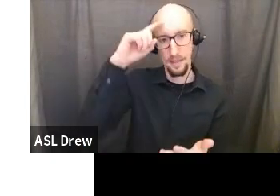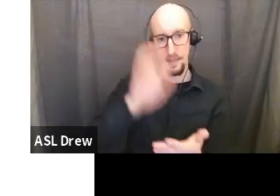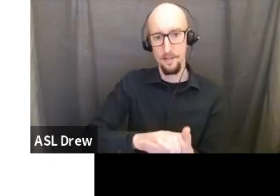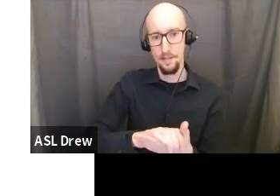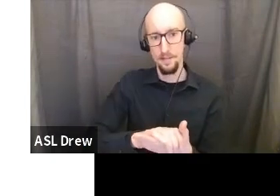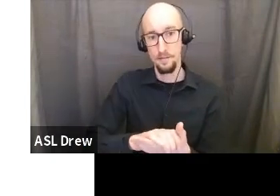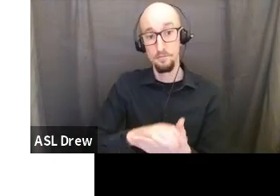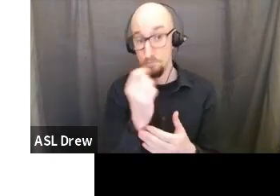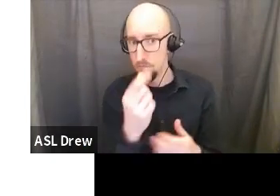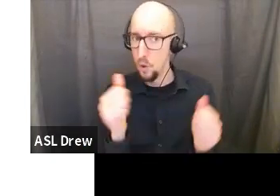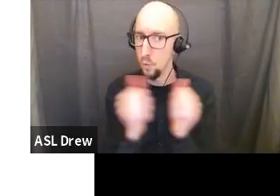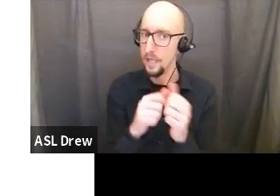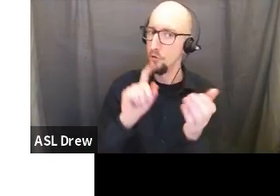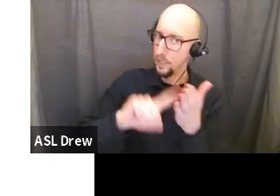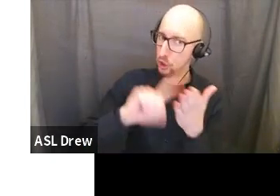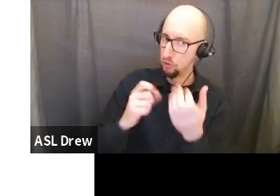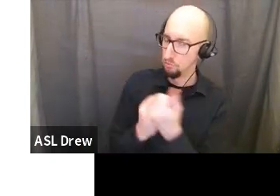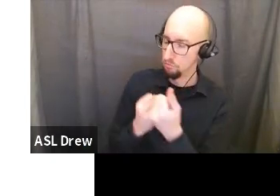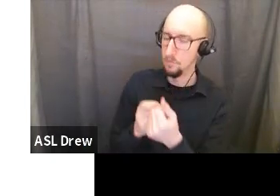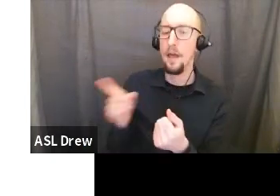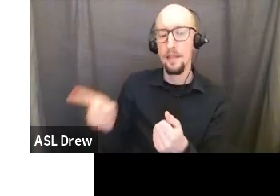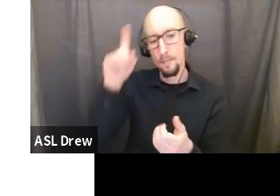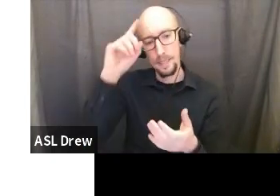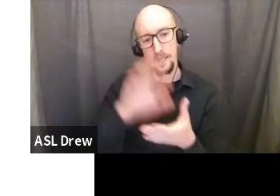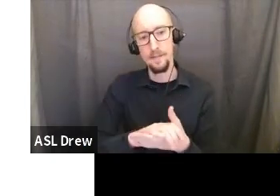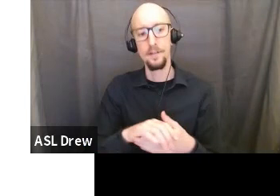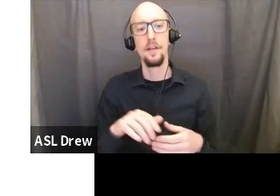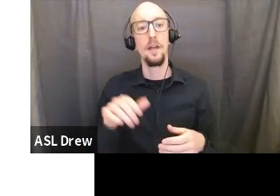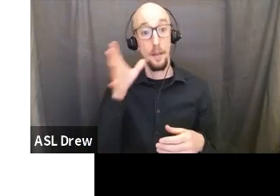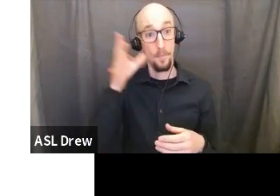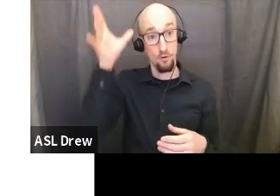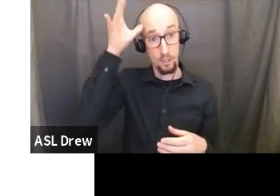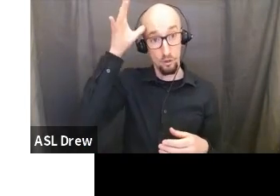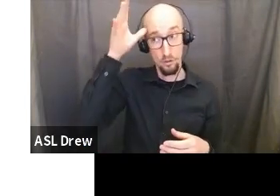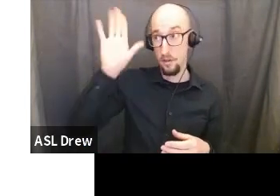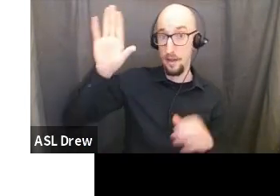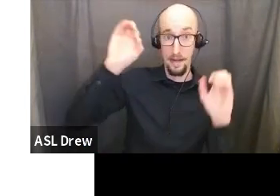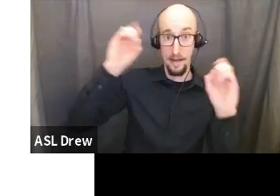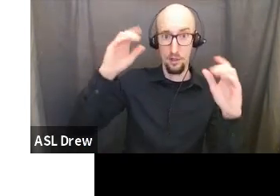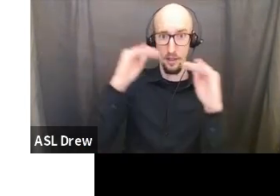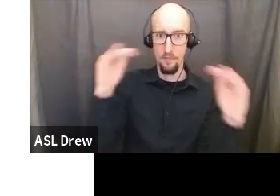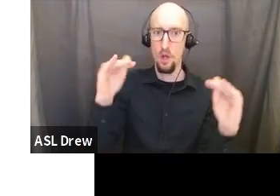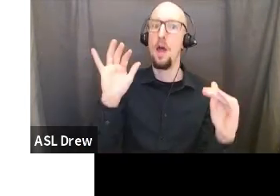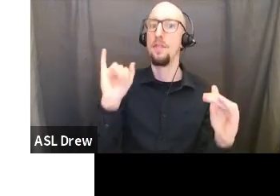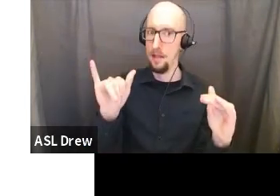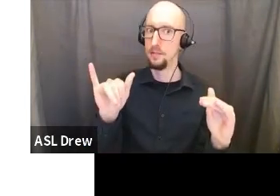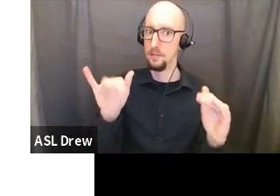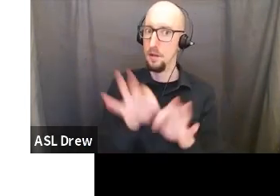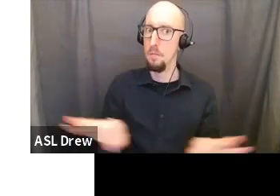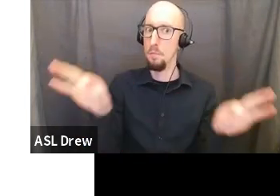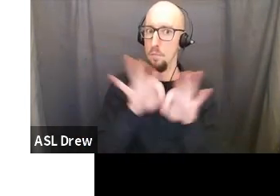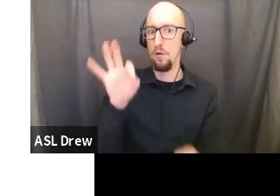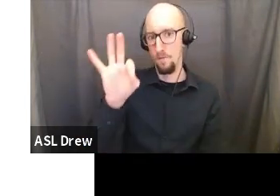backed up by research, that parental education is a particularly